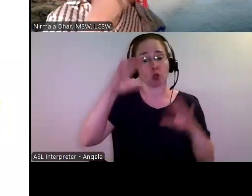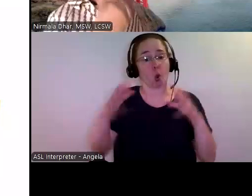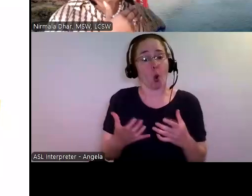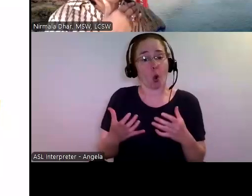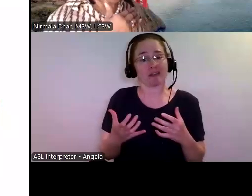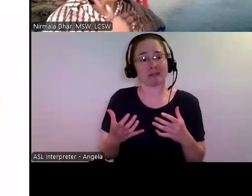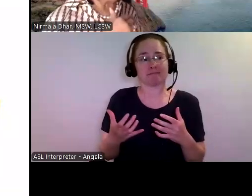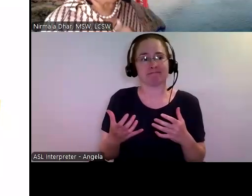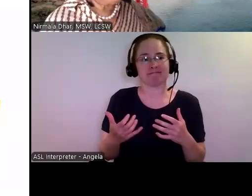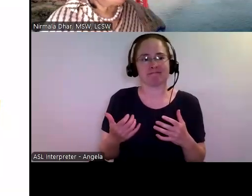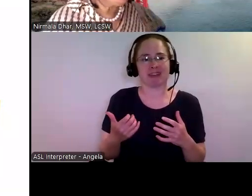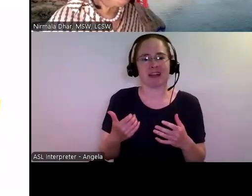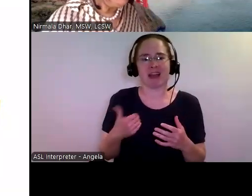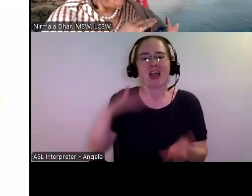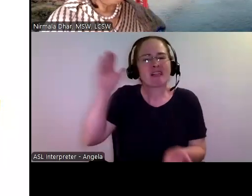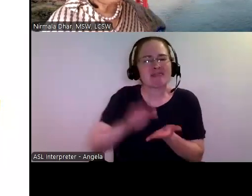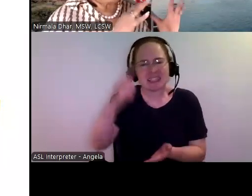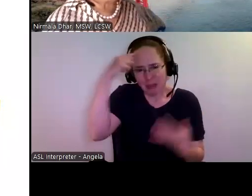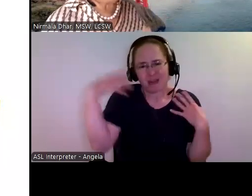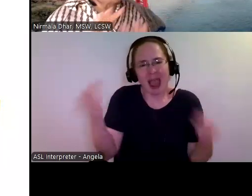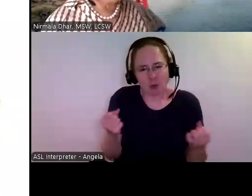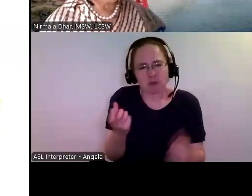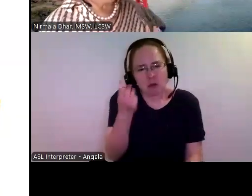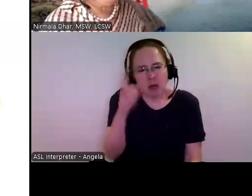have less mental health literacy, and